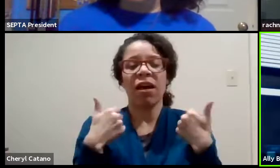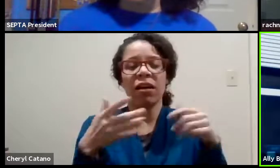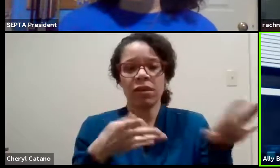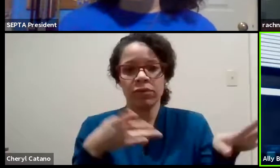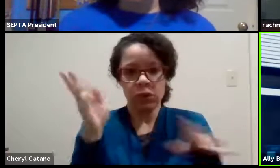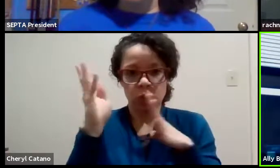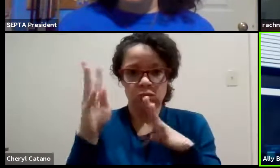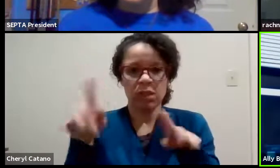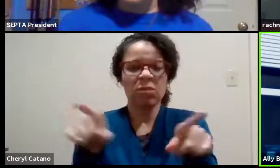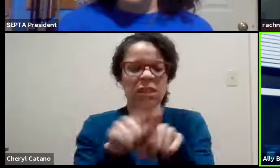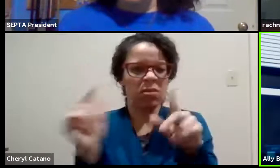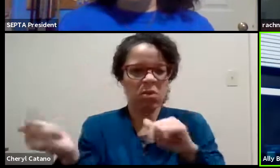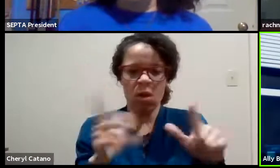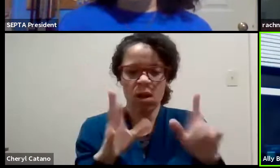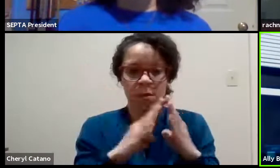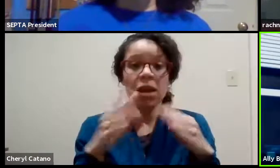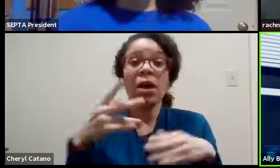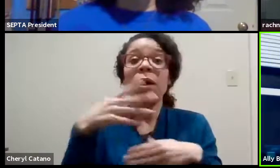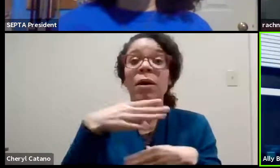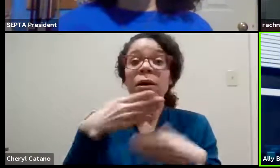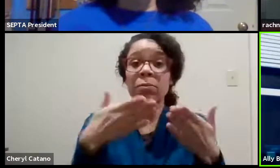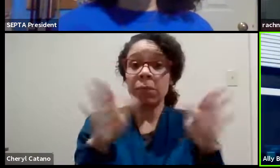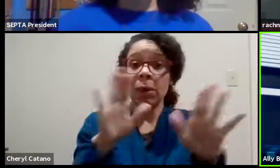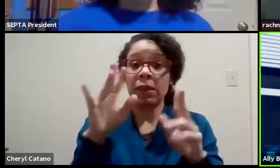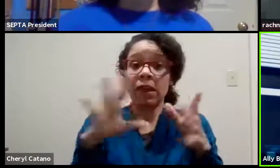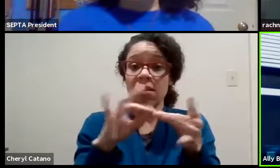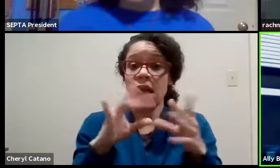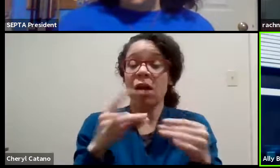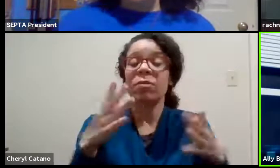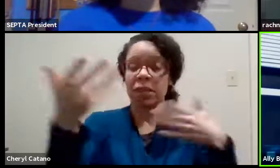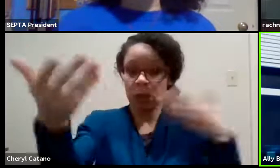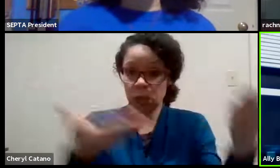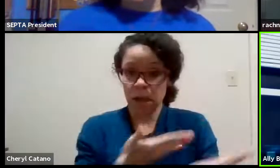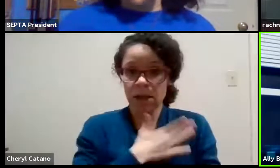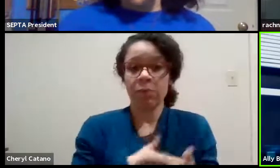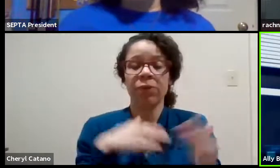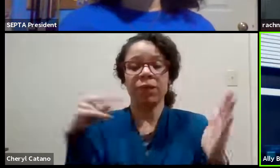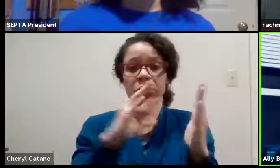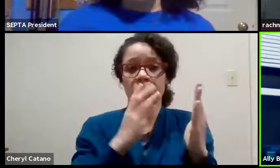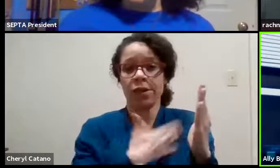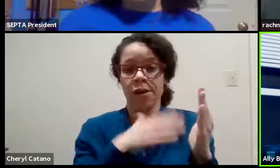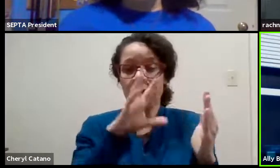meetings. Public comment is welcome. See our webpage for more info.